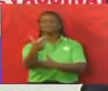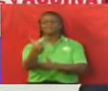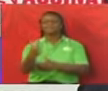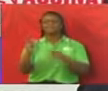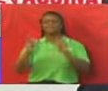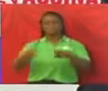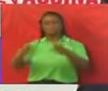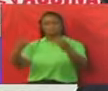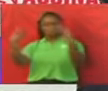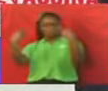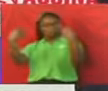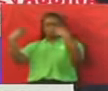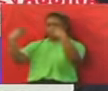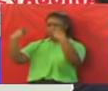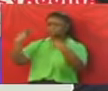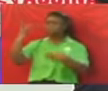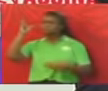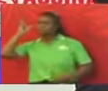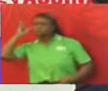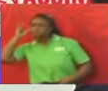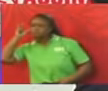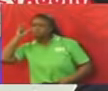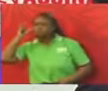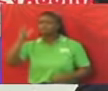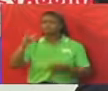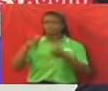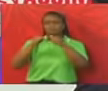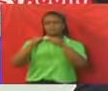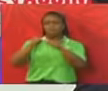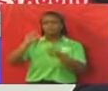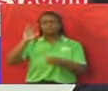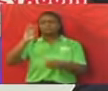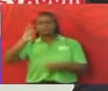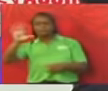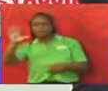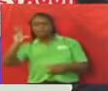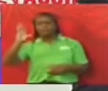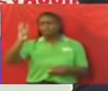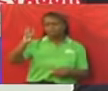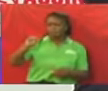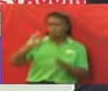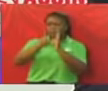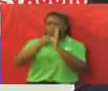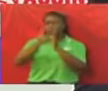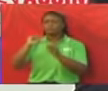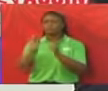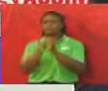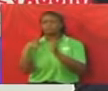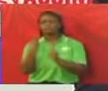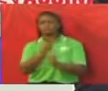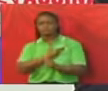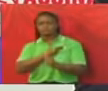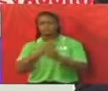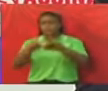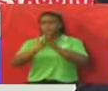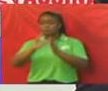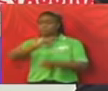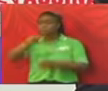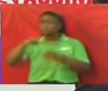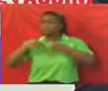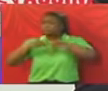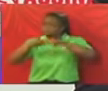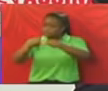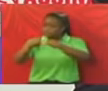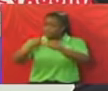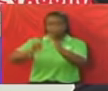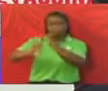for spending the last 45 minutes, 50 minutes with us. We ask that you please continue to protect yourself and your loved